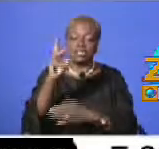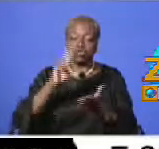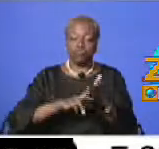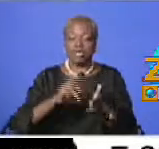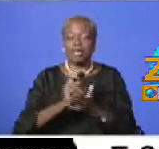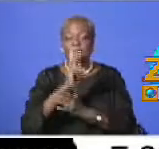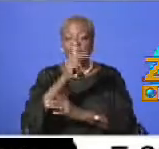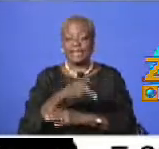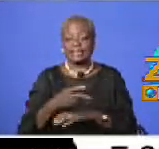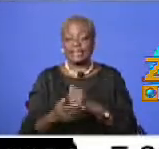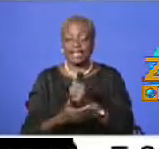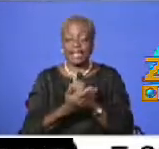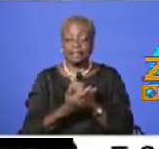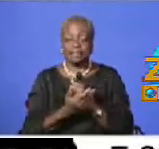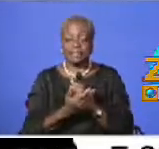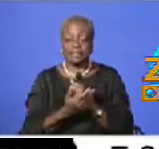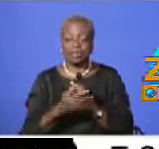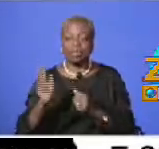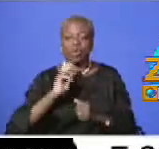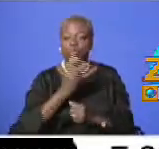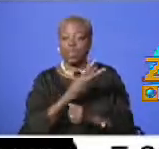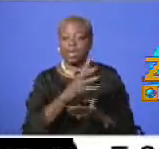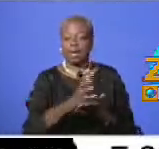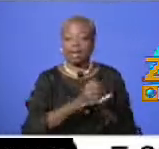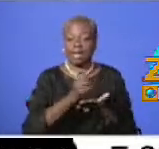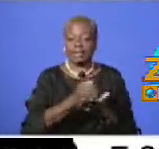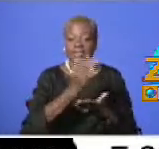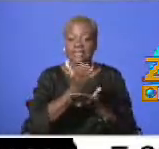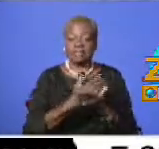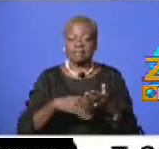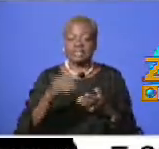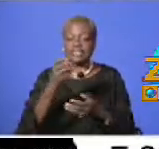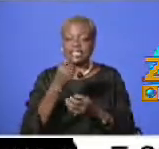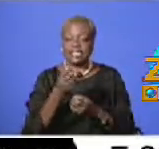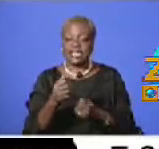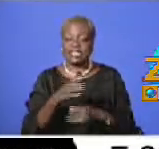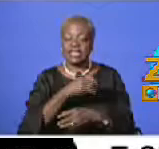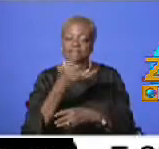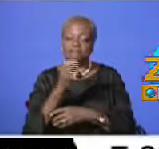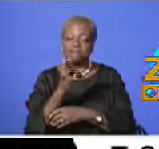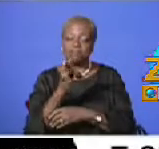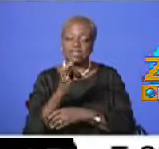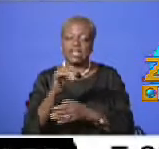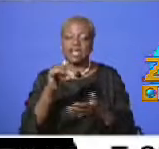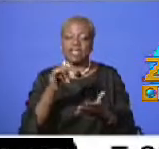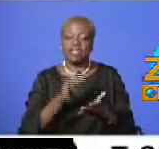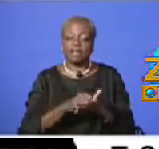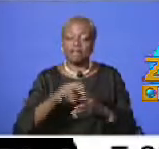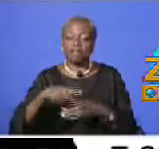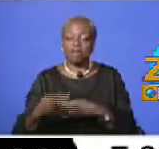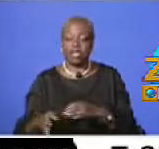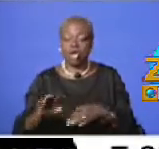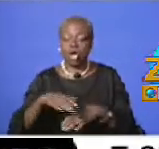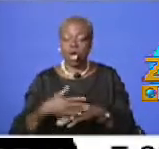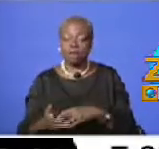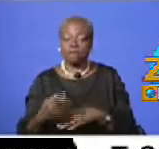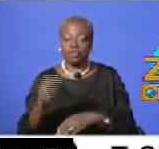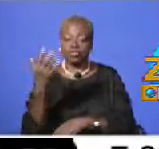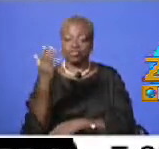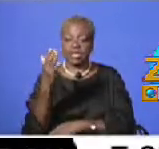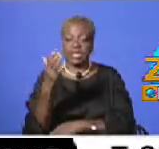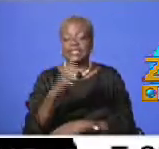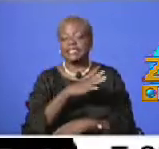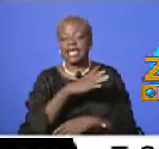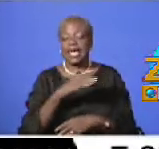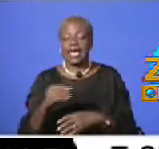helps. What we've been doing is actually collecting some of the seeds and the fruit that have fallen off of these damaged trees and then propagating them